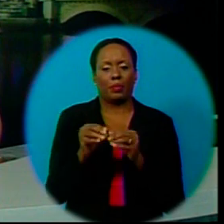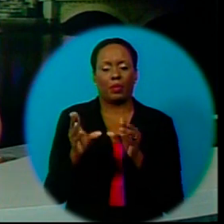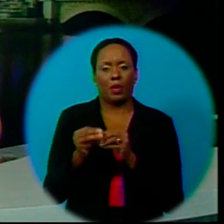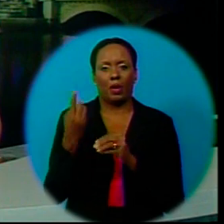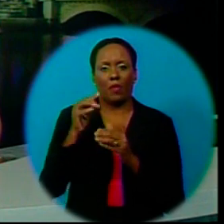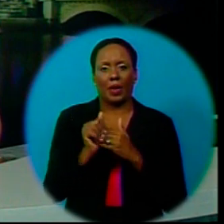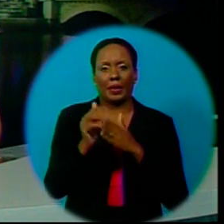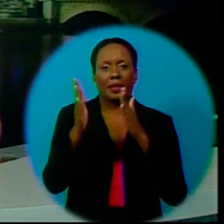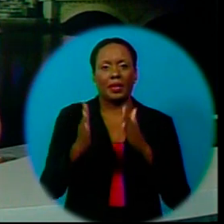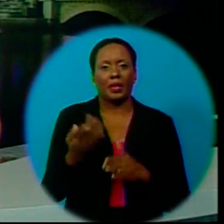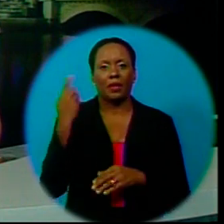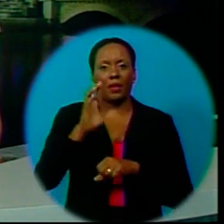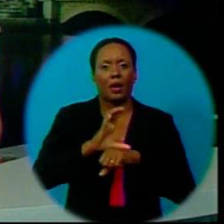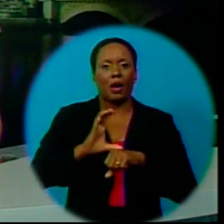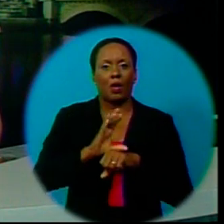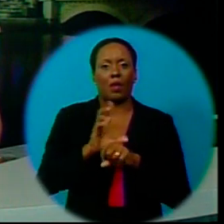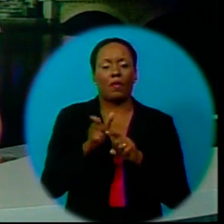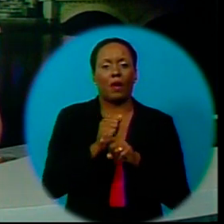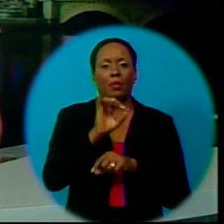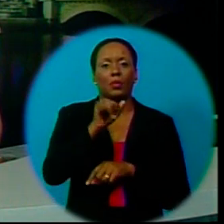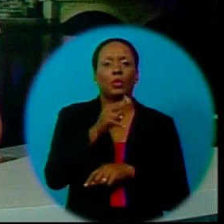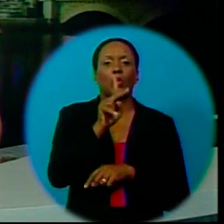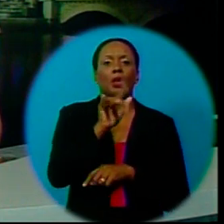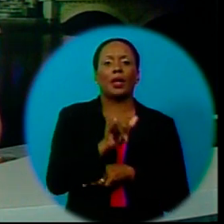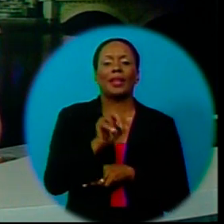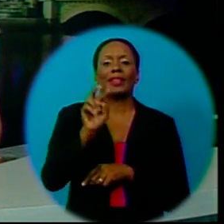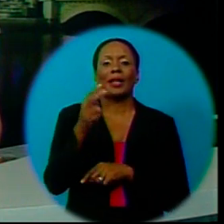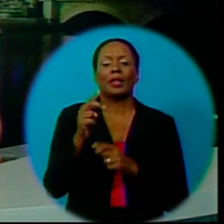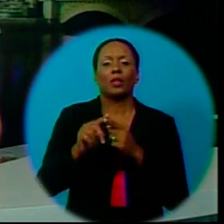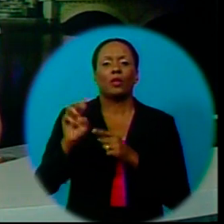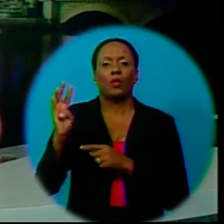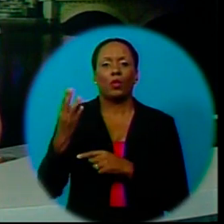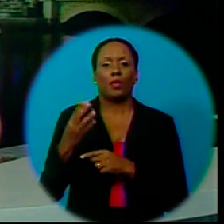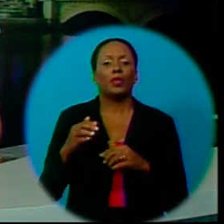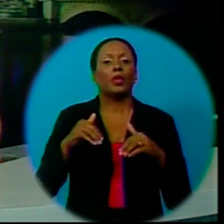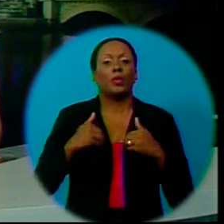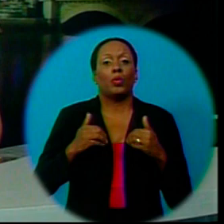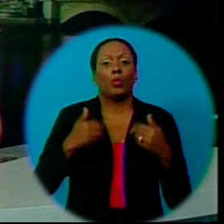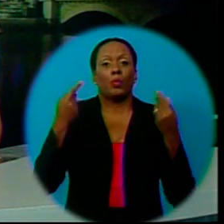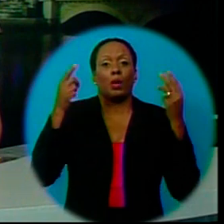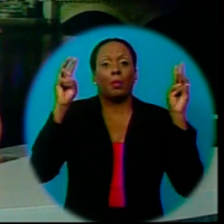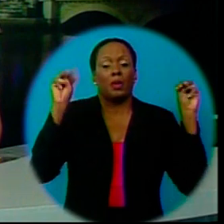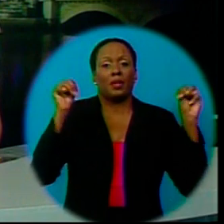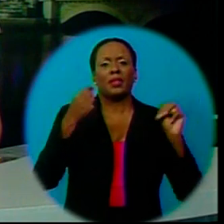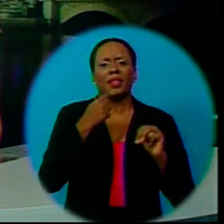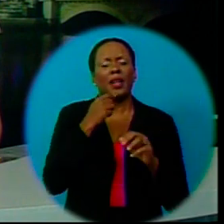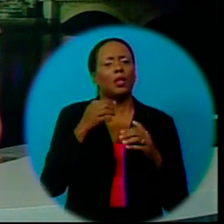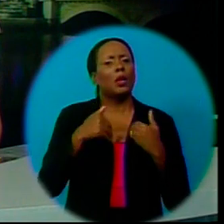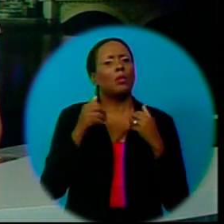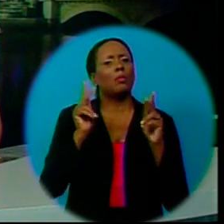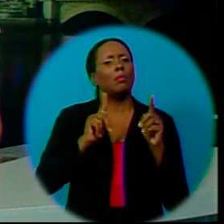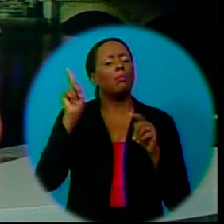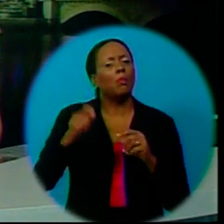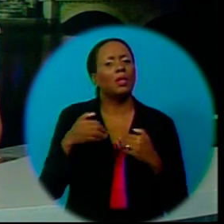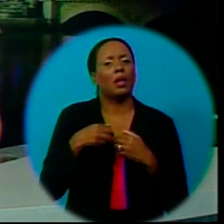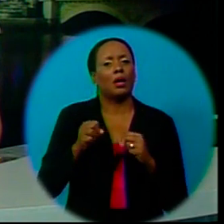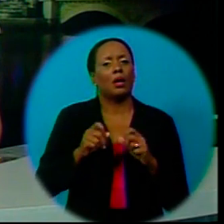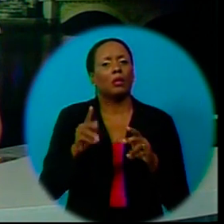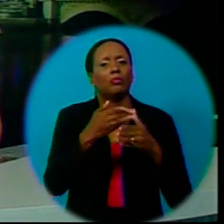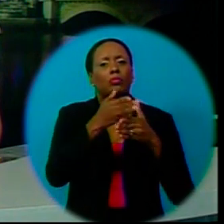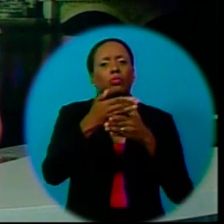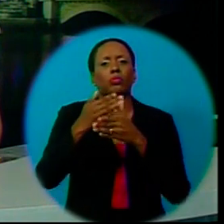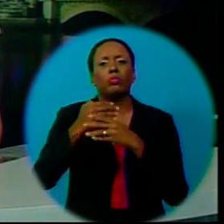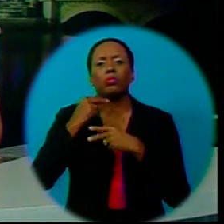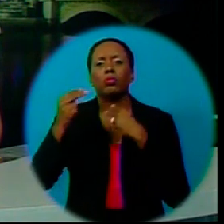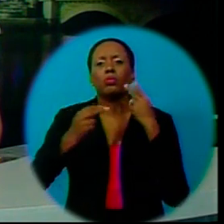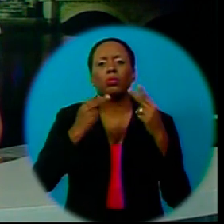from July 2nd to the 4th. Youth Prime Minister Roshana Trim stressed that young people must be given the opportunity to share their voice